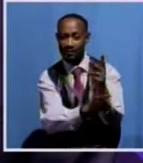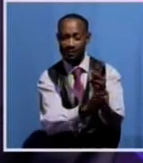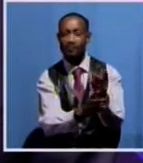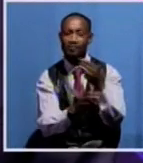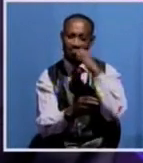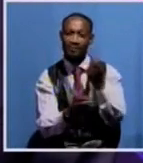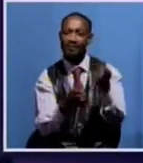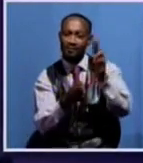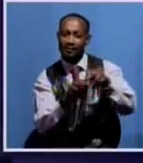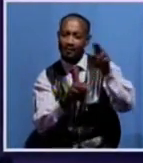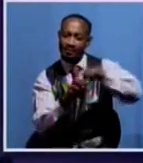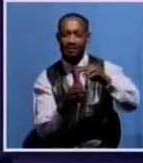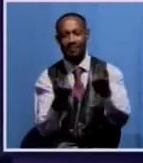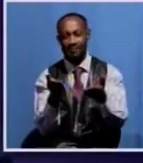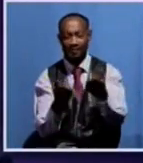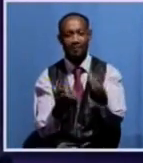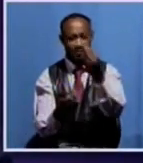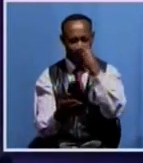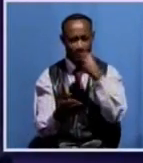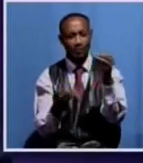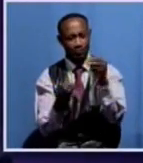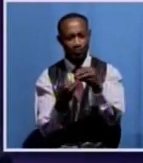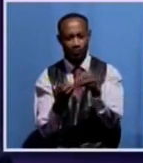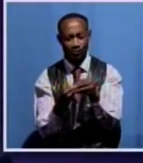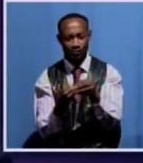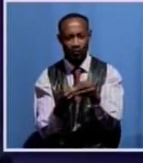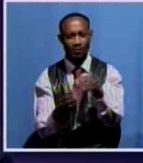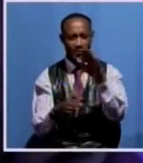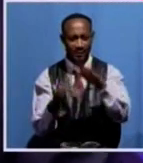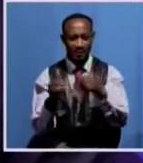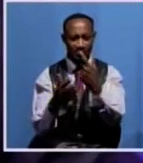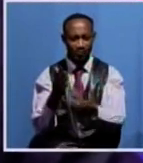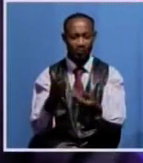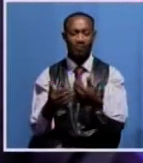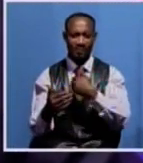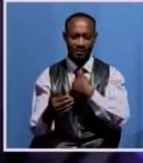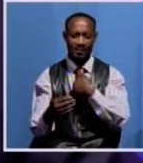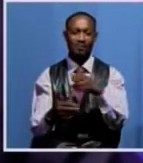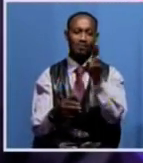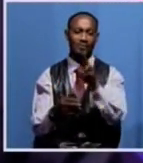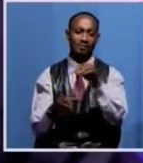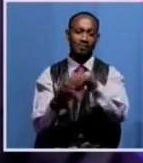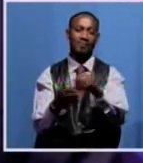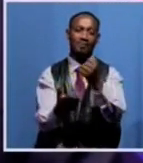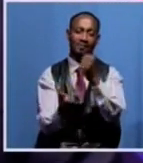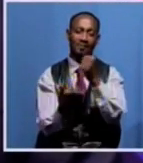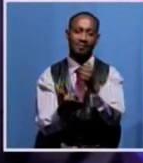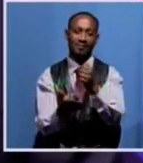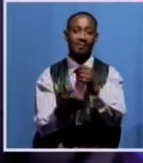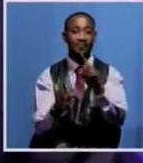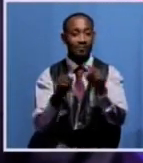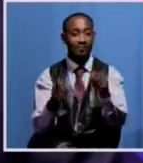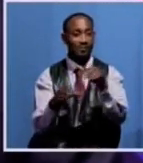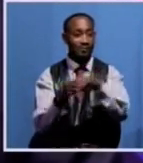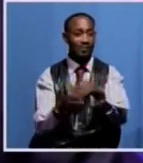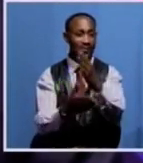increase, meaning then that I have to eat more into what I've referred to as the discretionary component of the budget. And then our remuneration